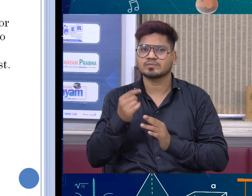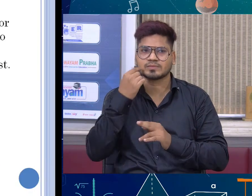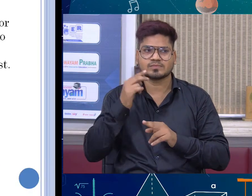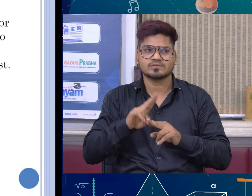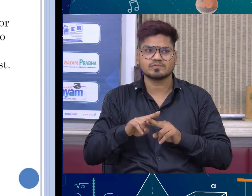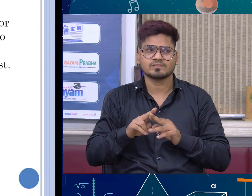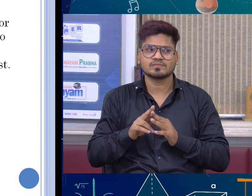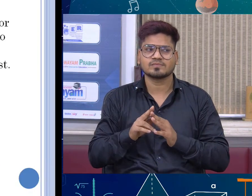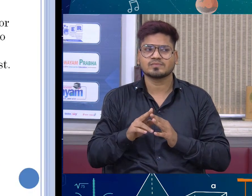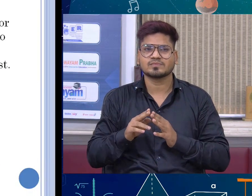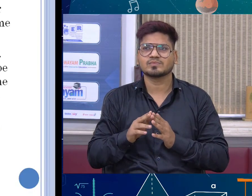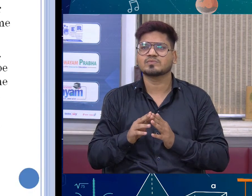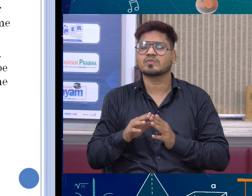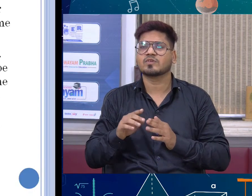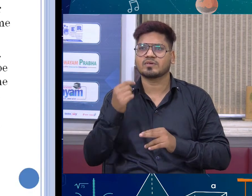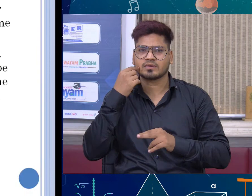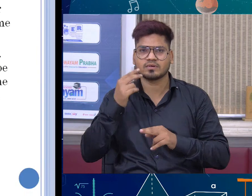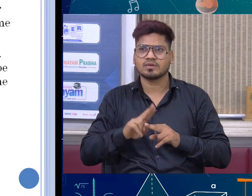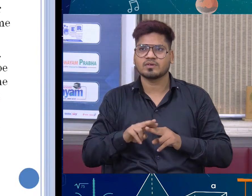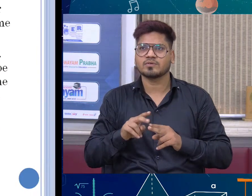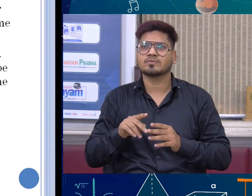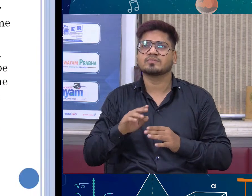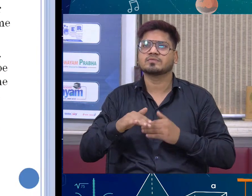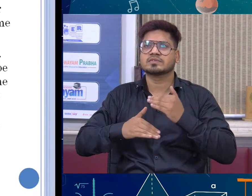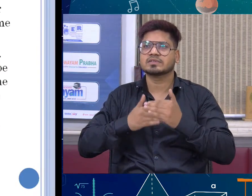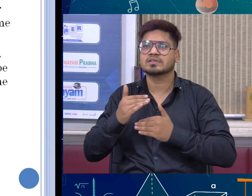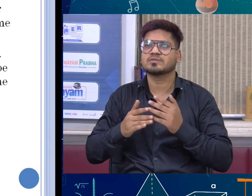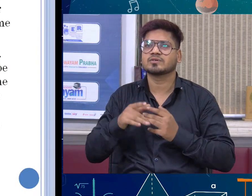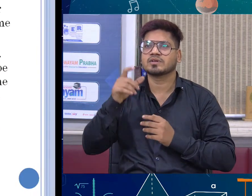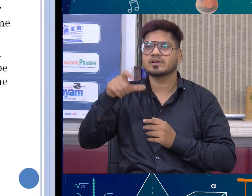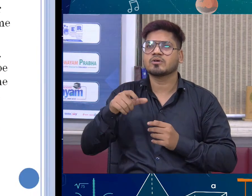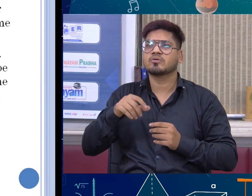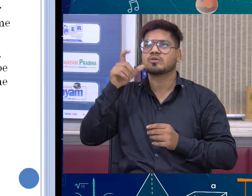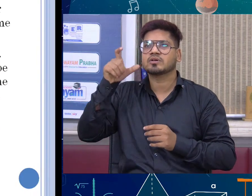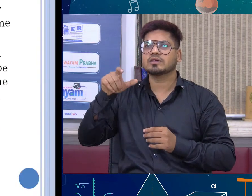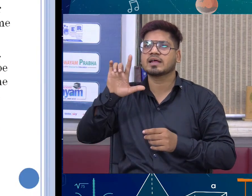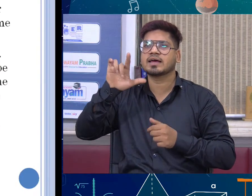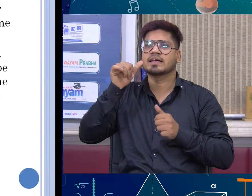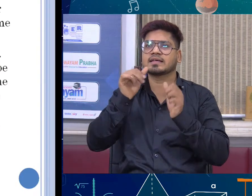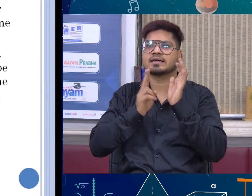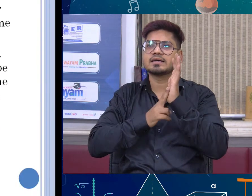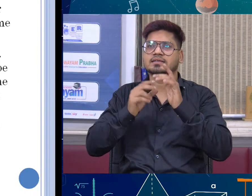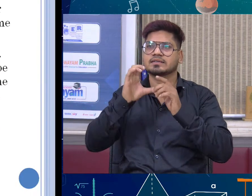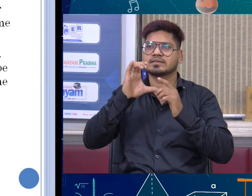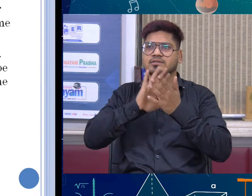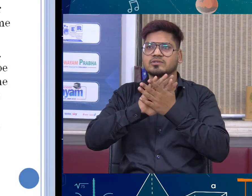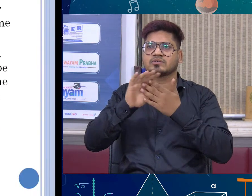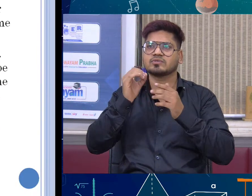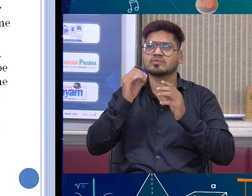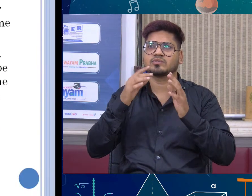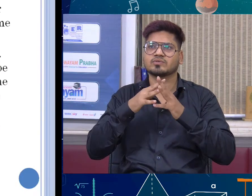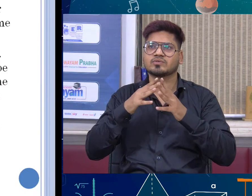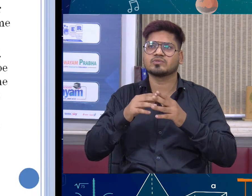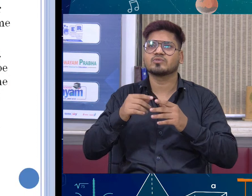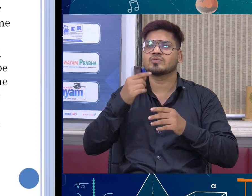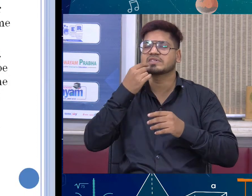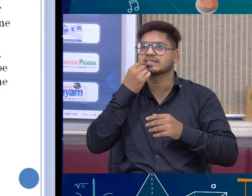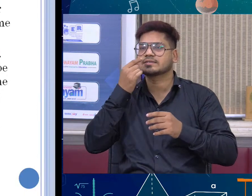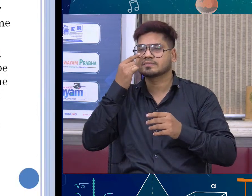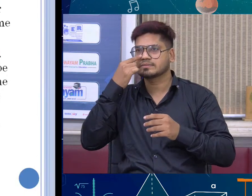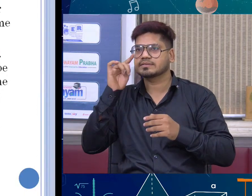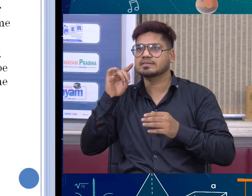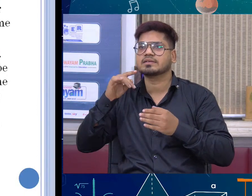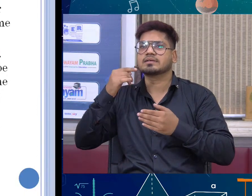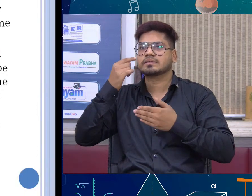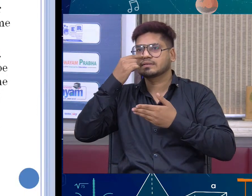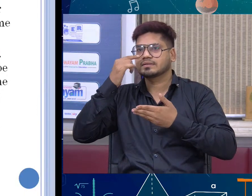a downpour or at least a shower throughout the morning. Lanju, who knew that his fields intimately, had done